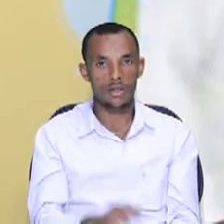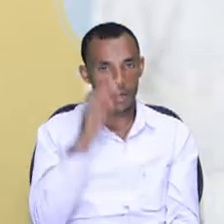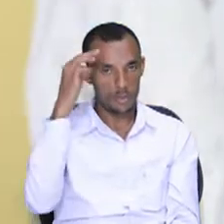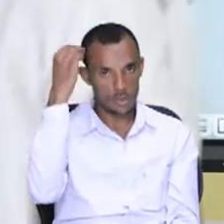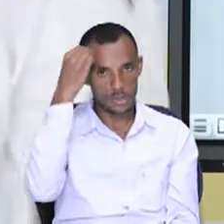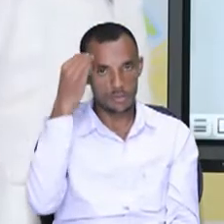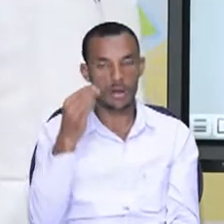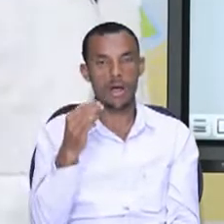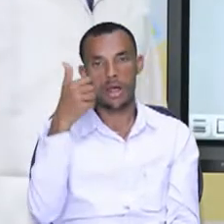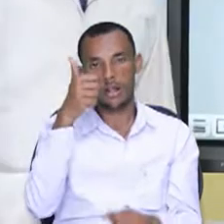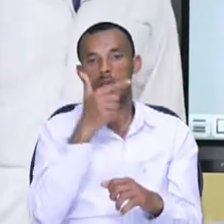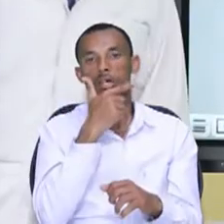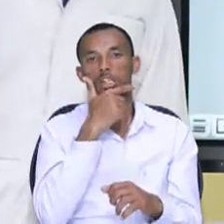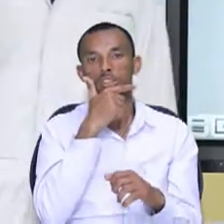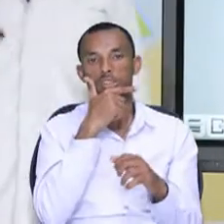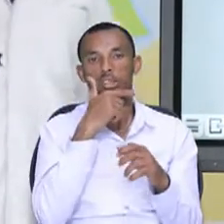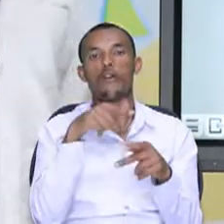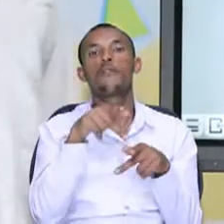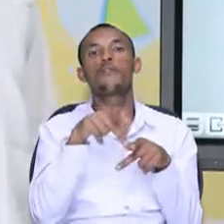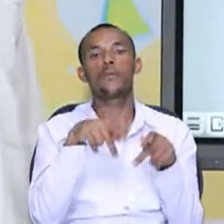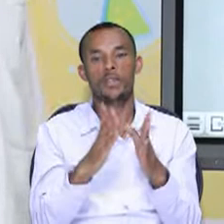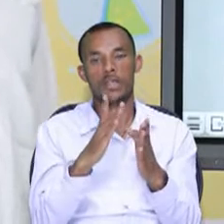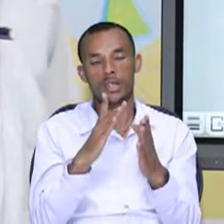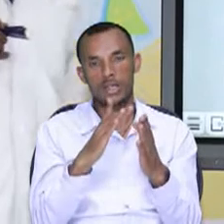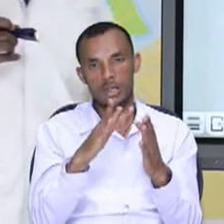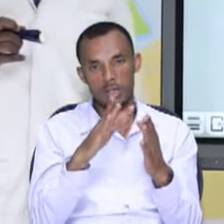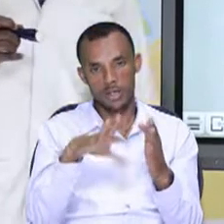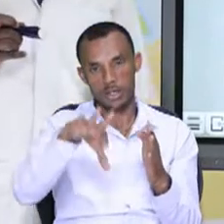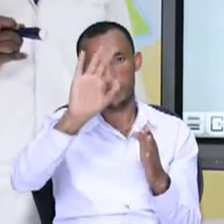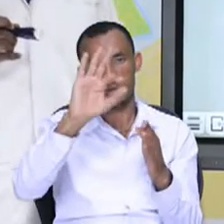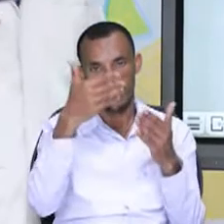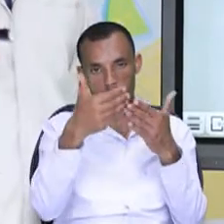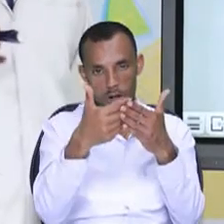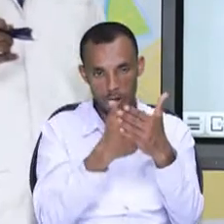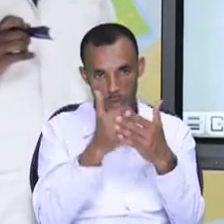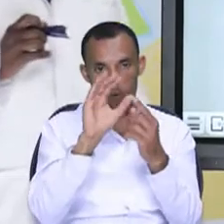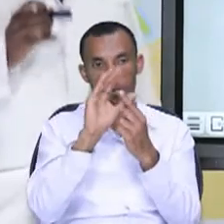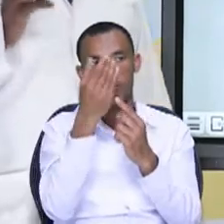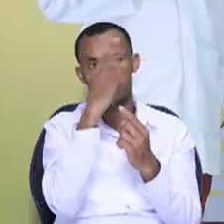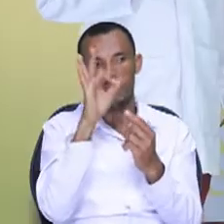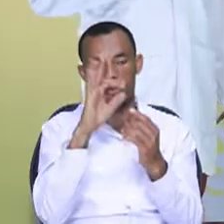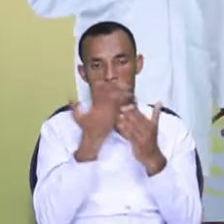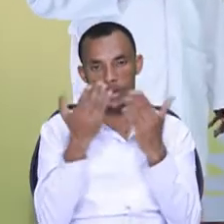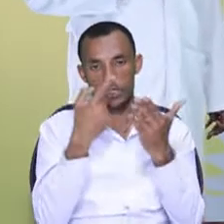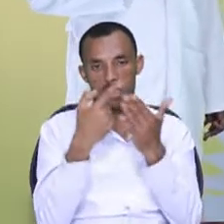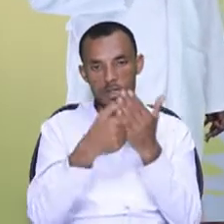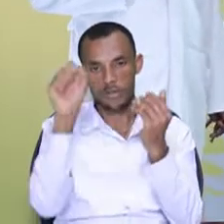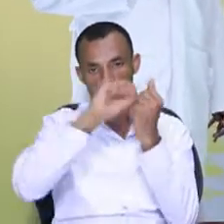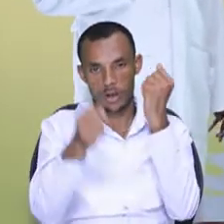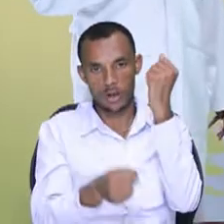an English physicist discovered a new property of elements. This